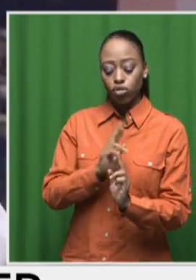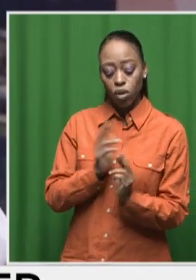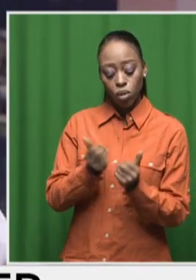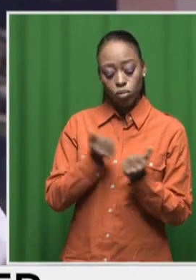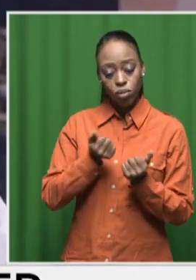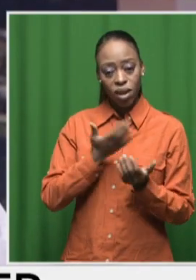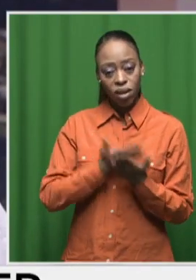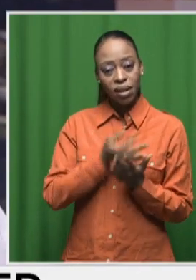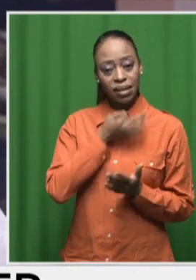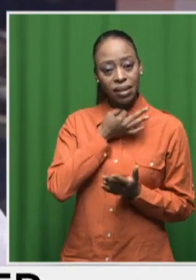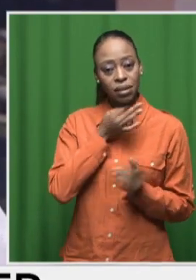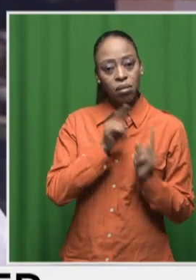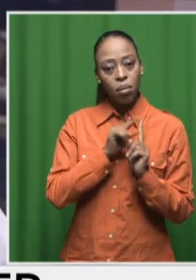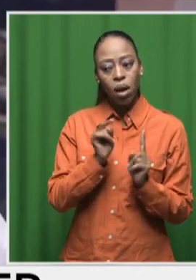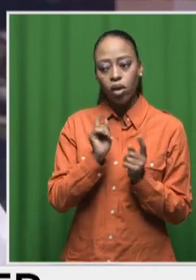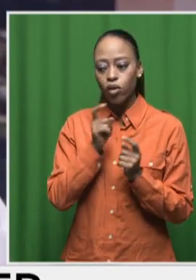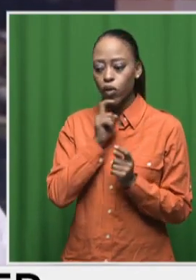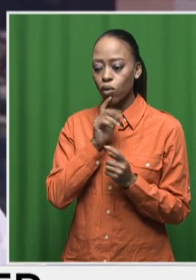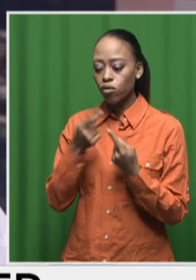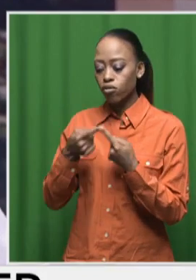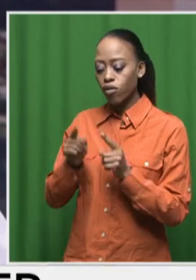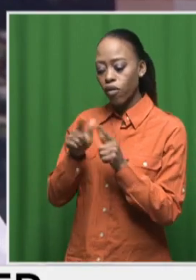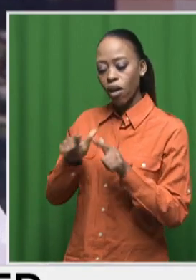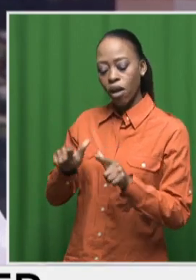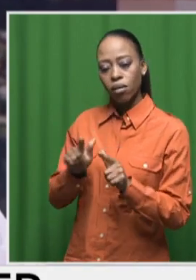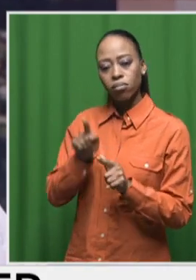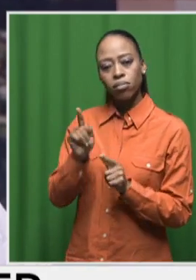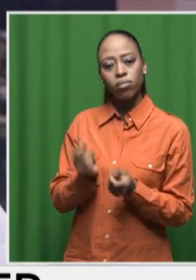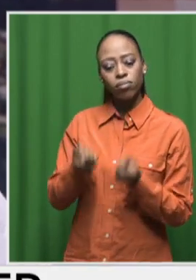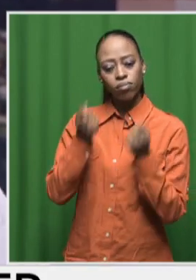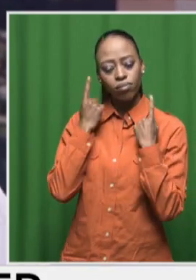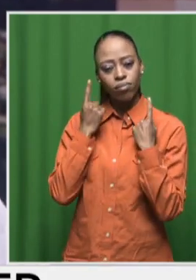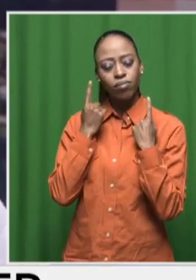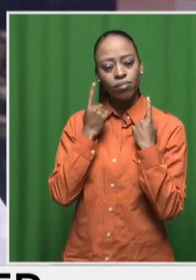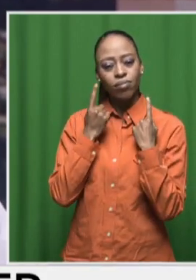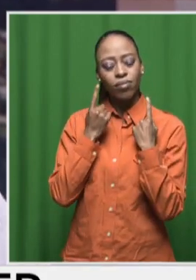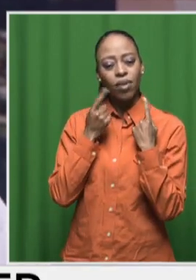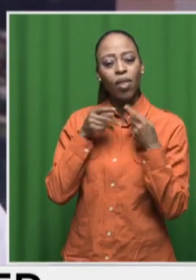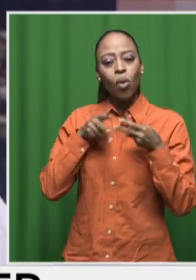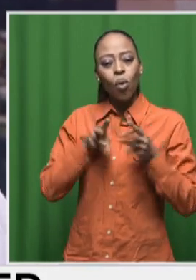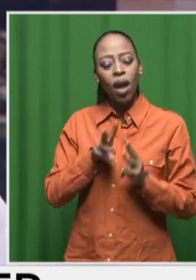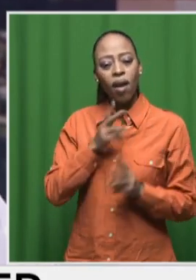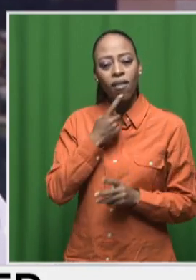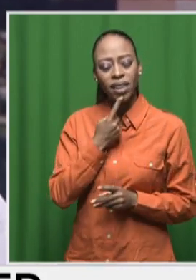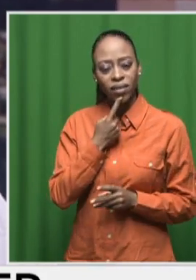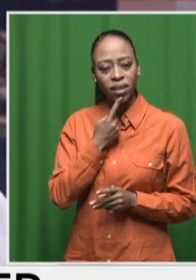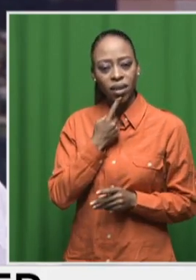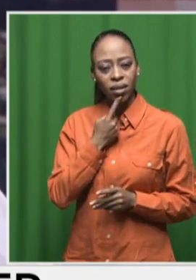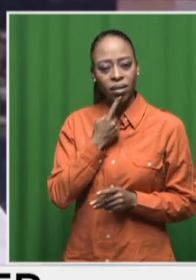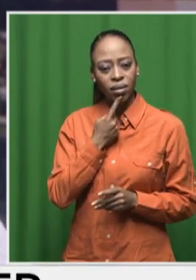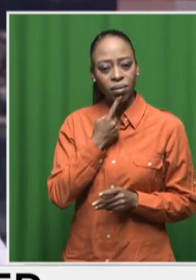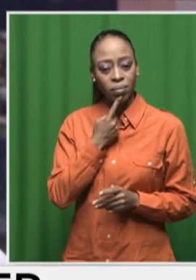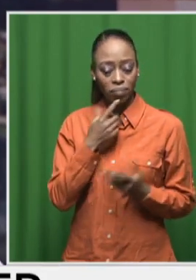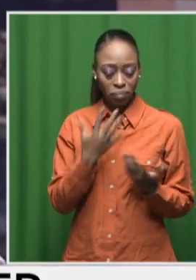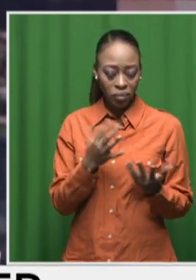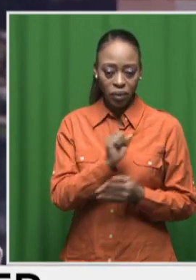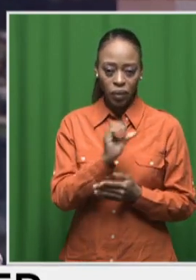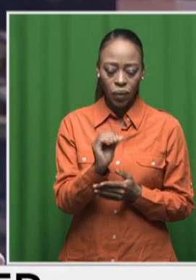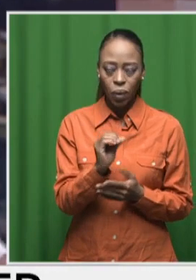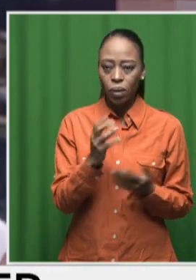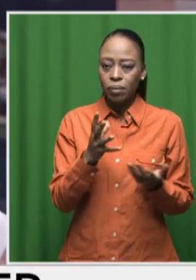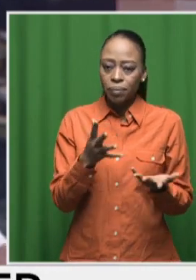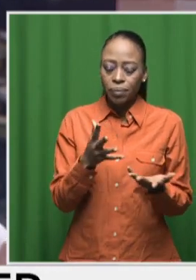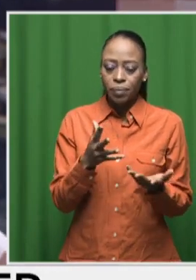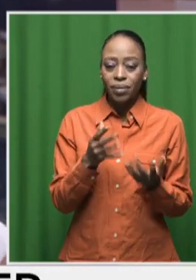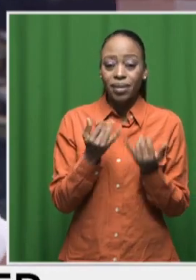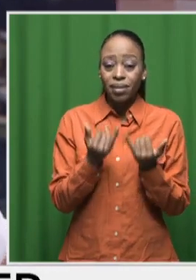respond in English, but if they're barely even able to understand our accents, never mind, our languages. And so we're